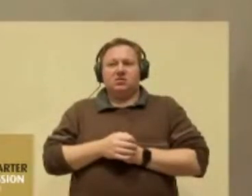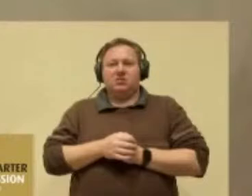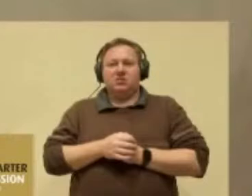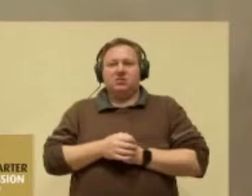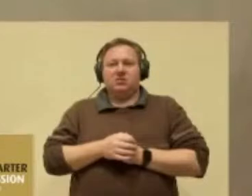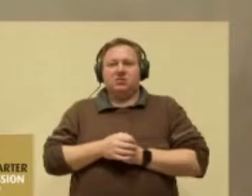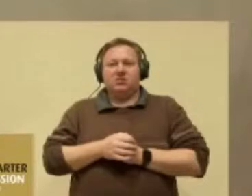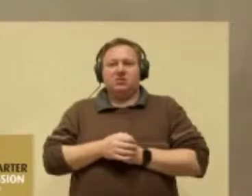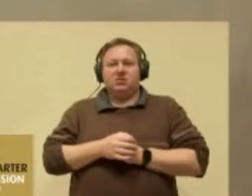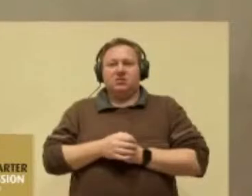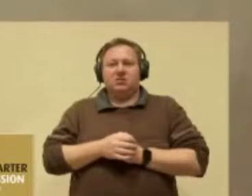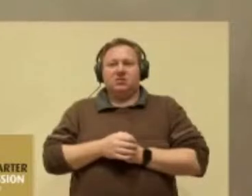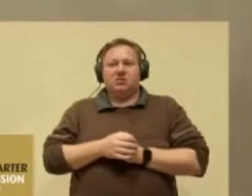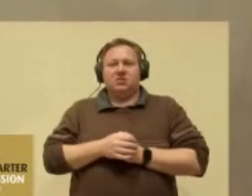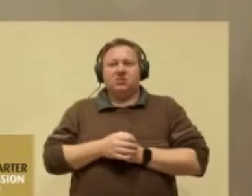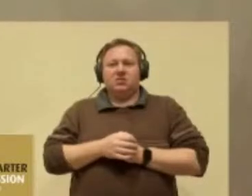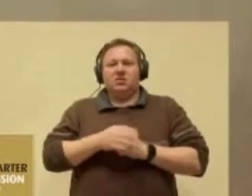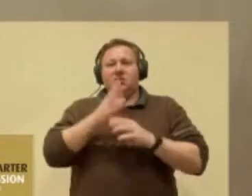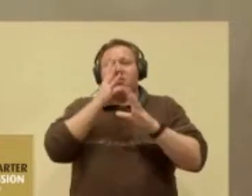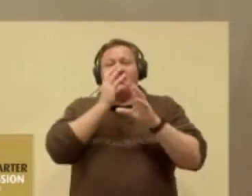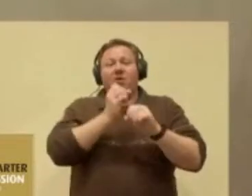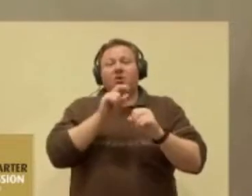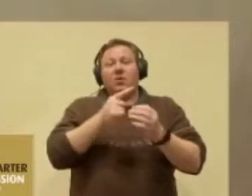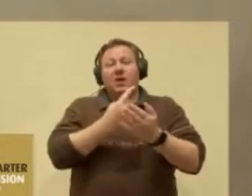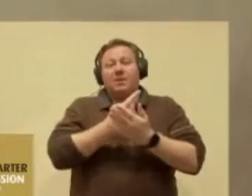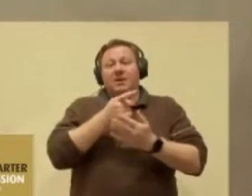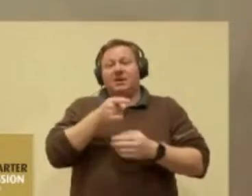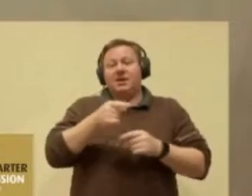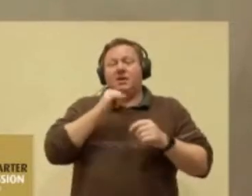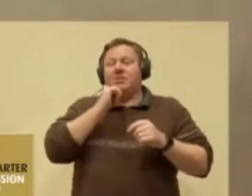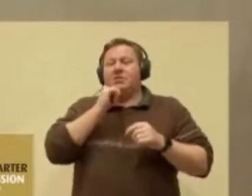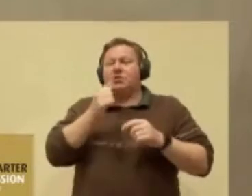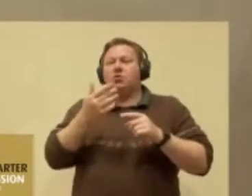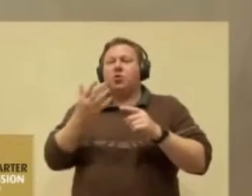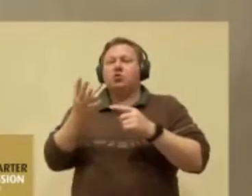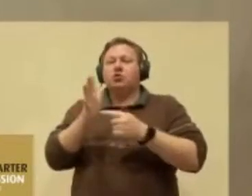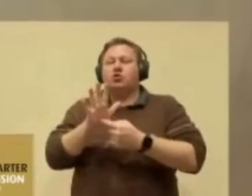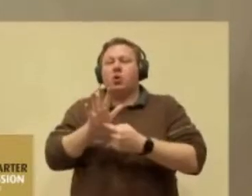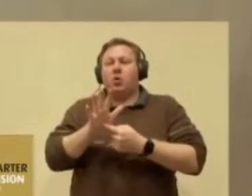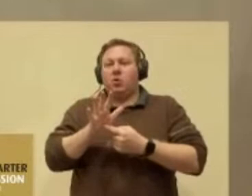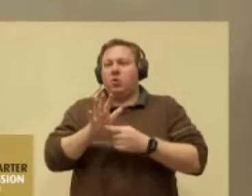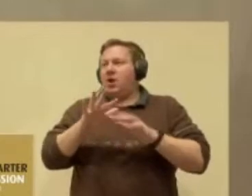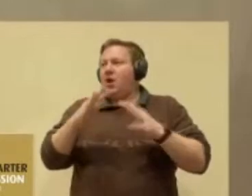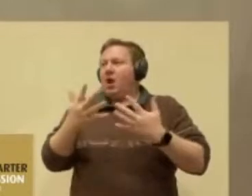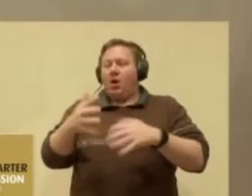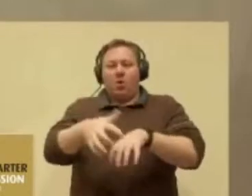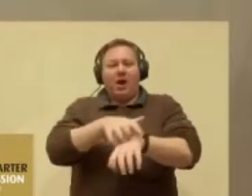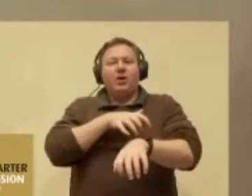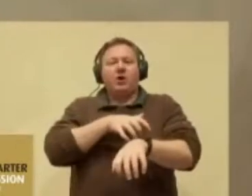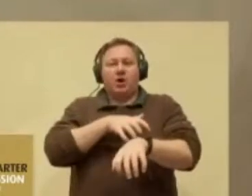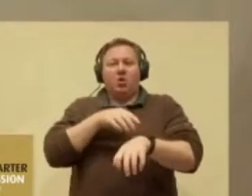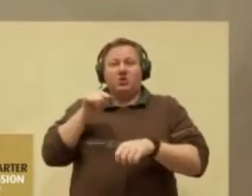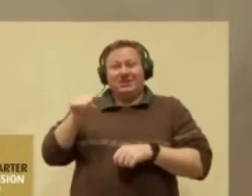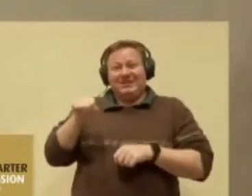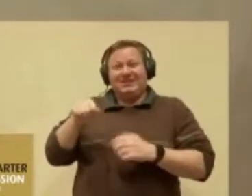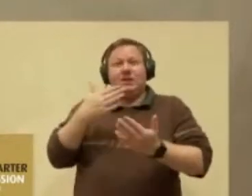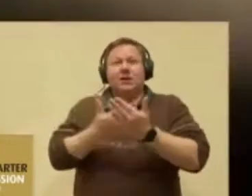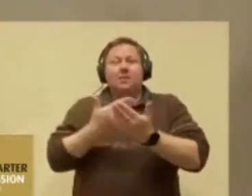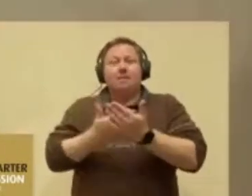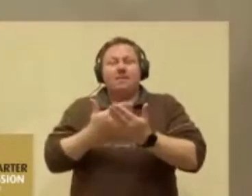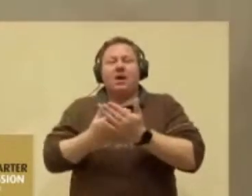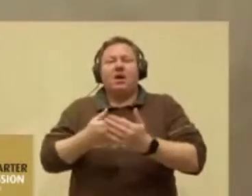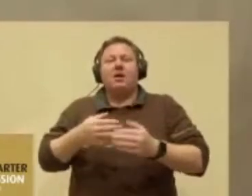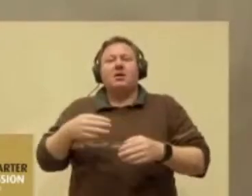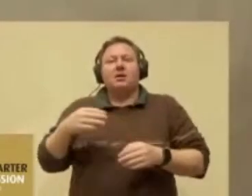happening agriculture longhor benefits one may much more than any other department in the province